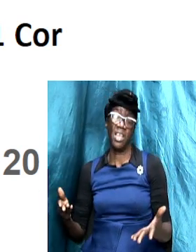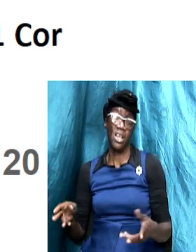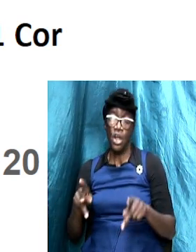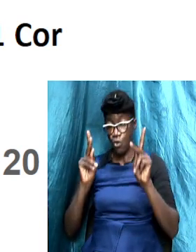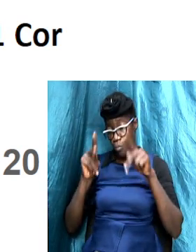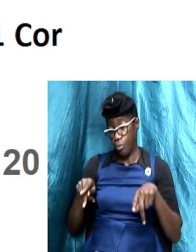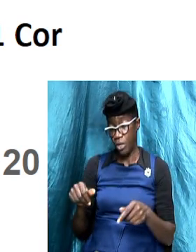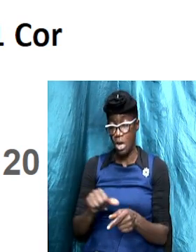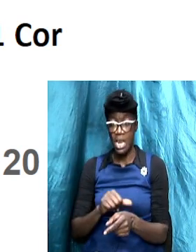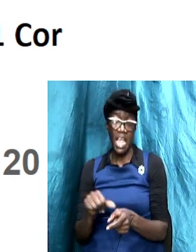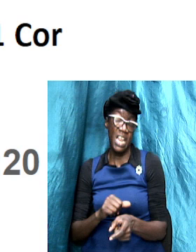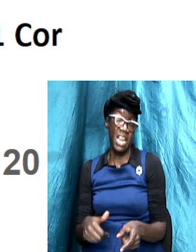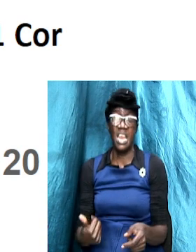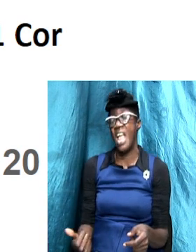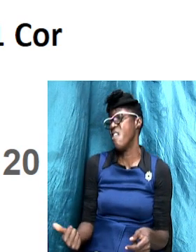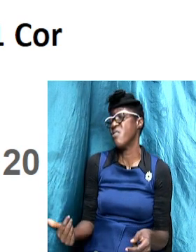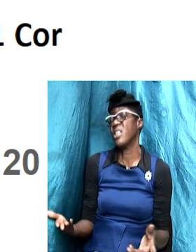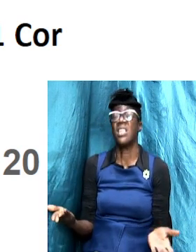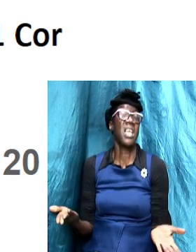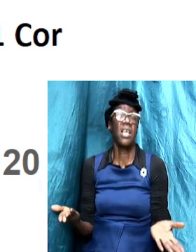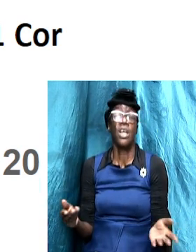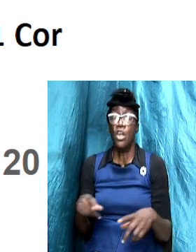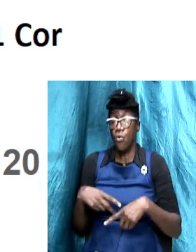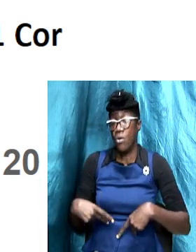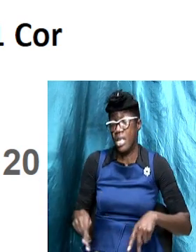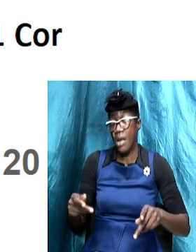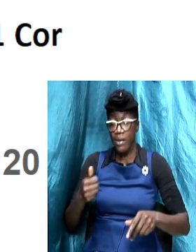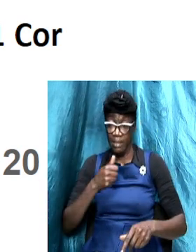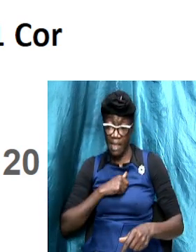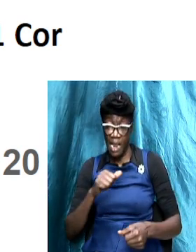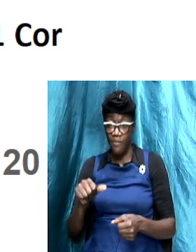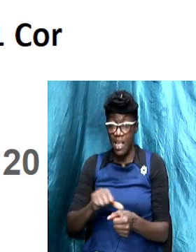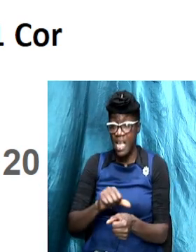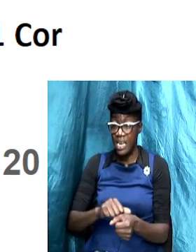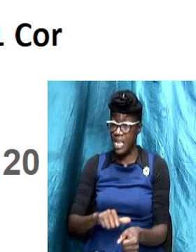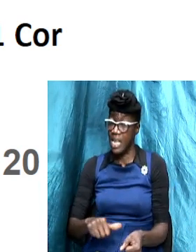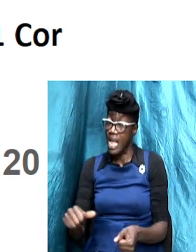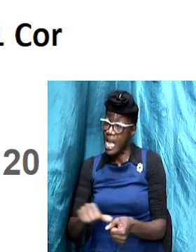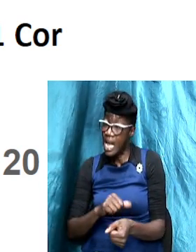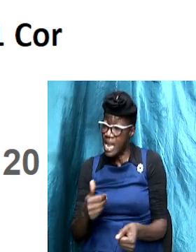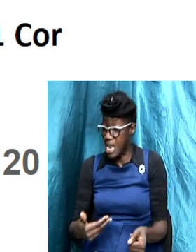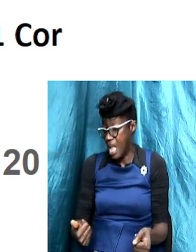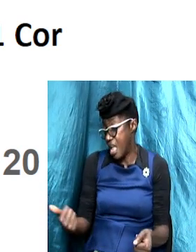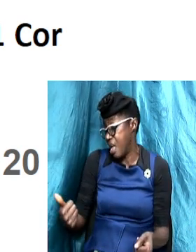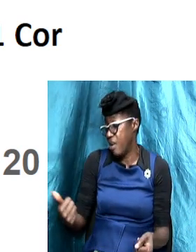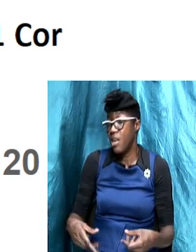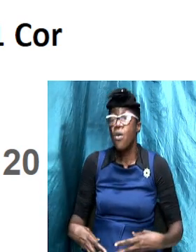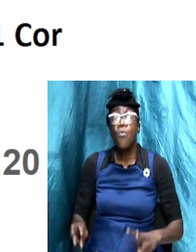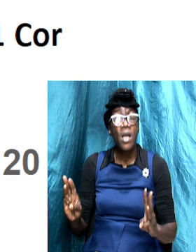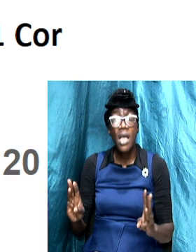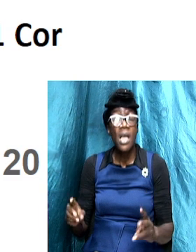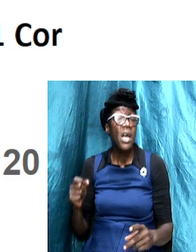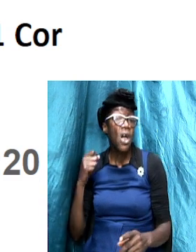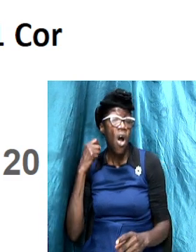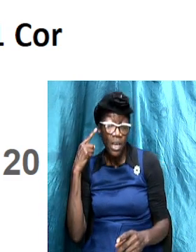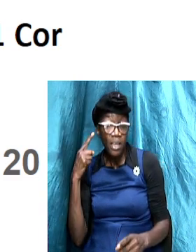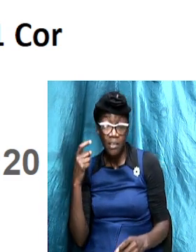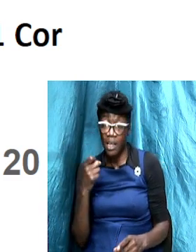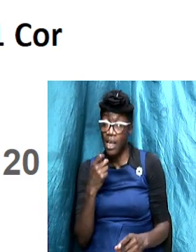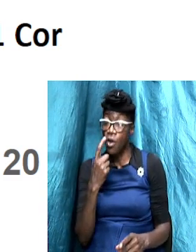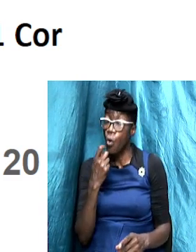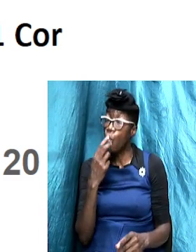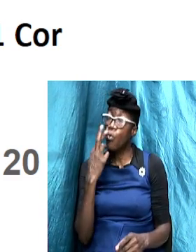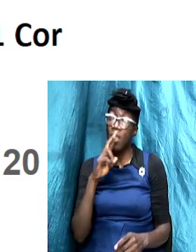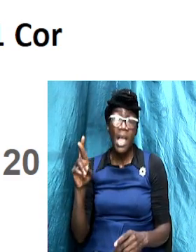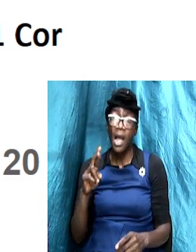and anything. They don't carry themselves any and any way because they understand who they are. When we begin to understand who we are as Christians,